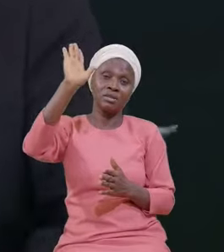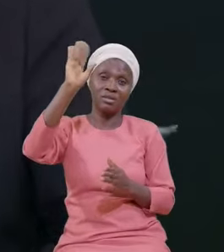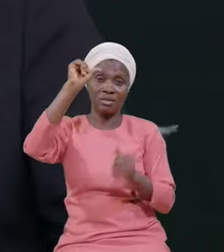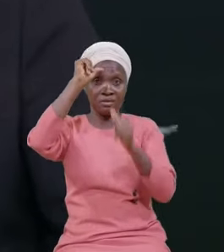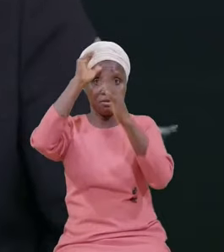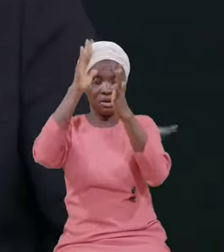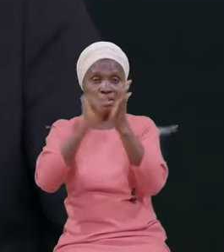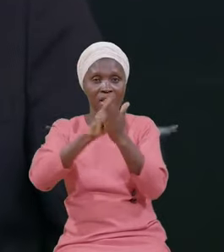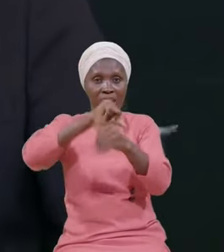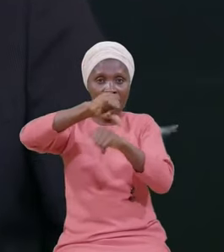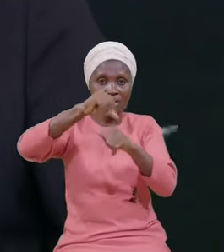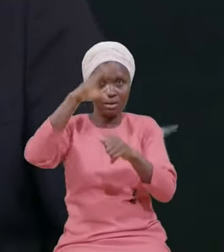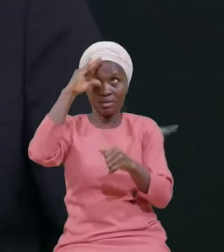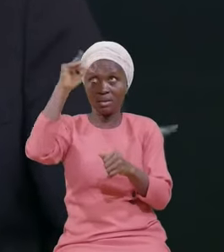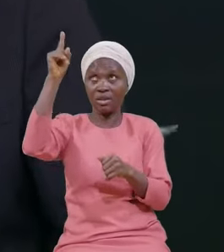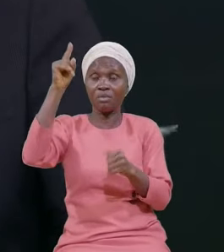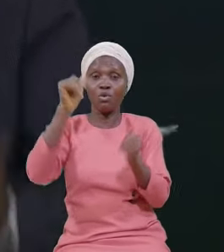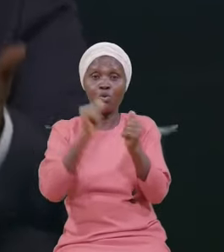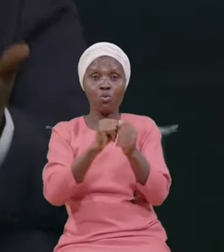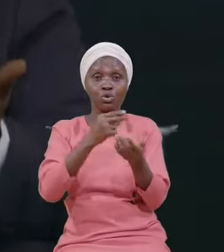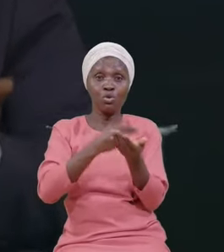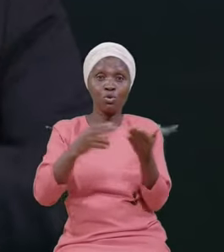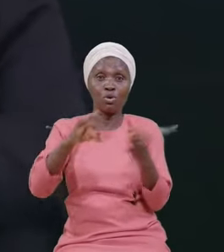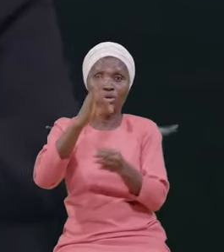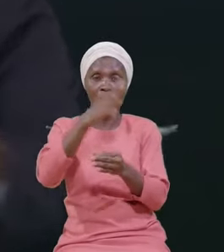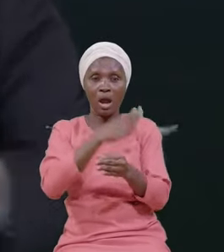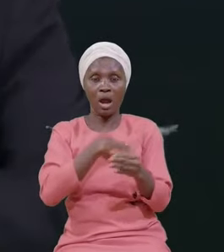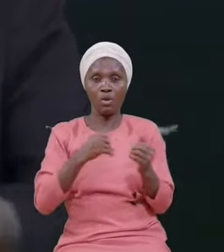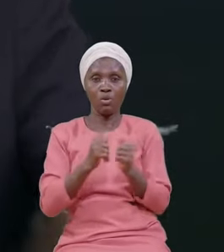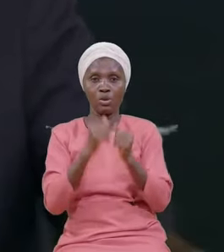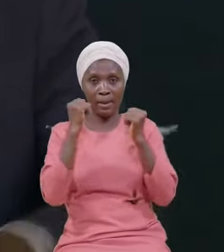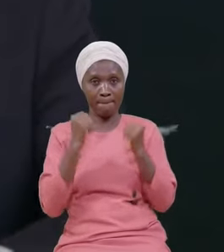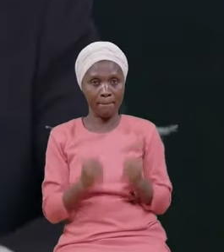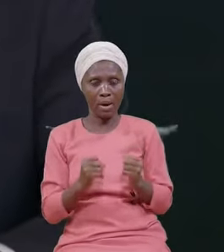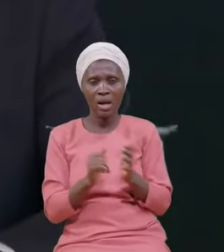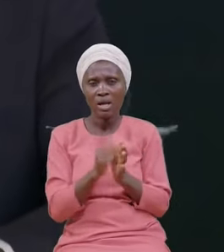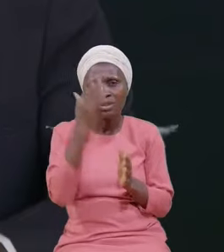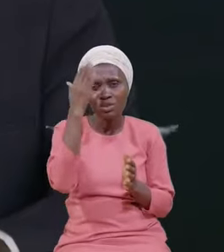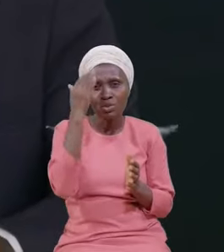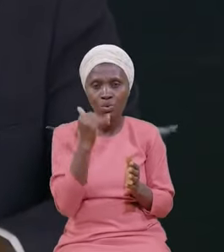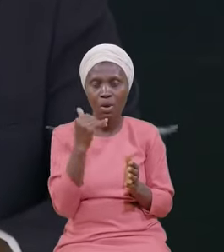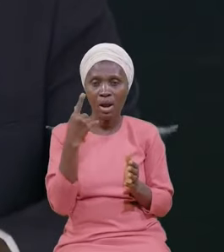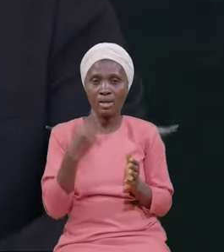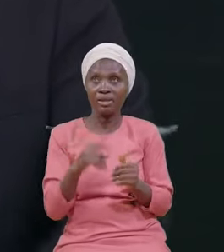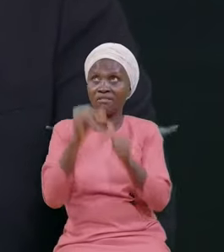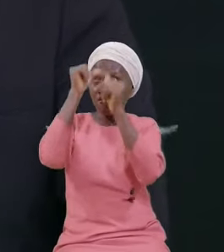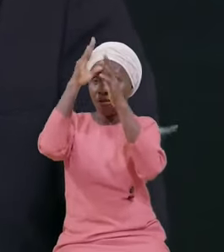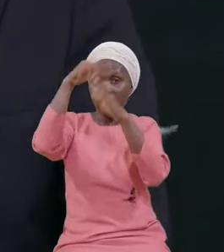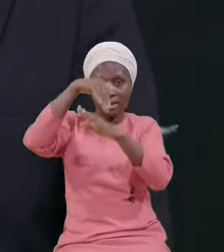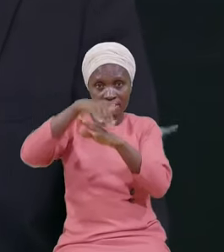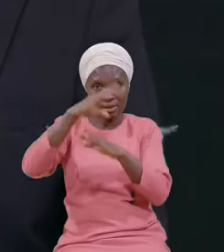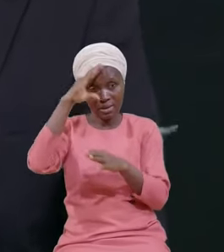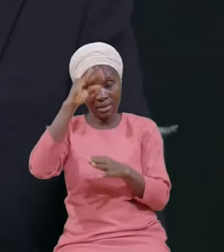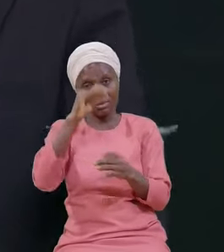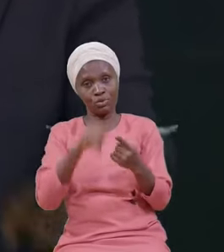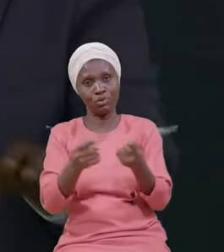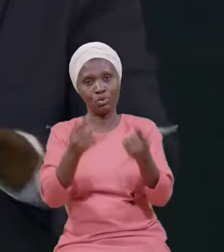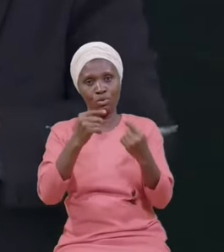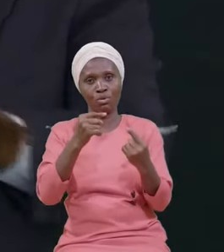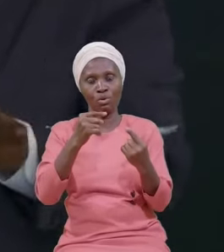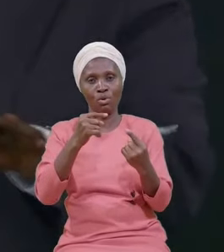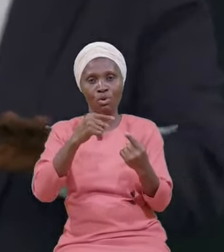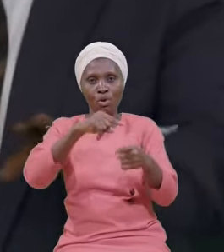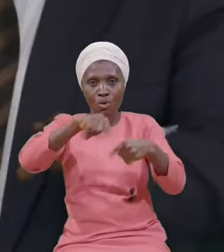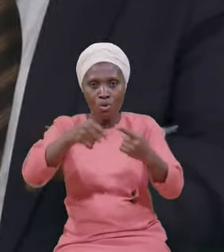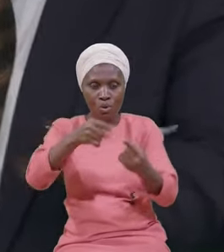Ghost and with power and that's why the father sent him all around healing all